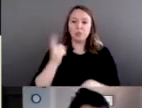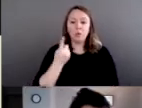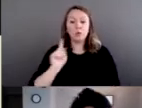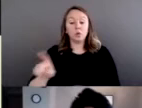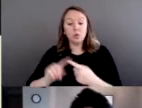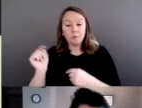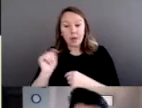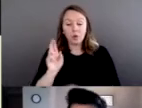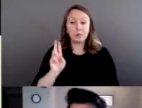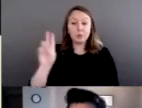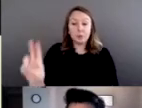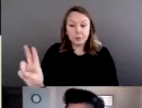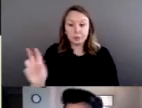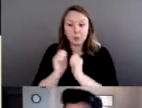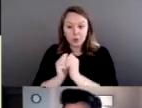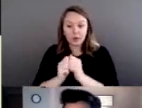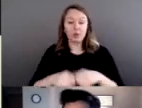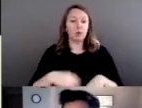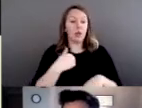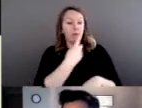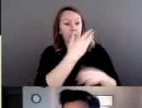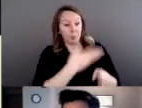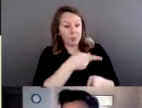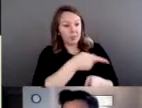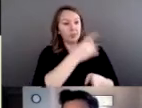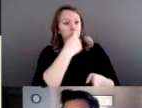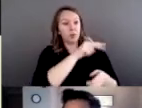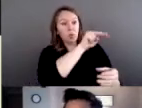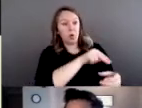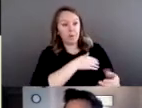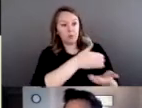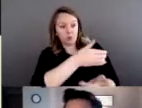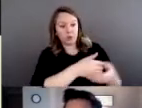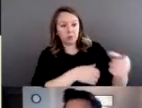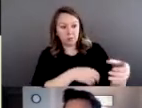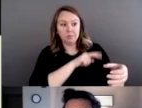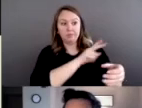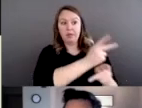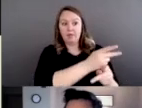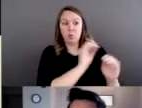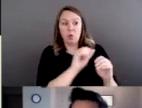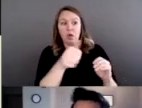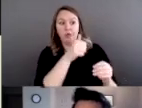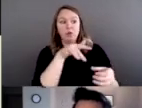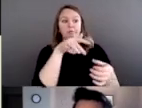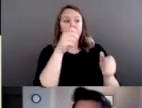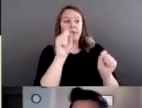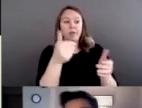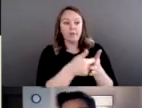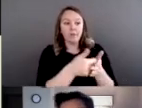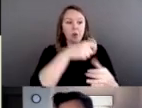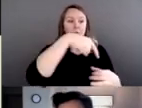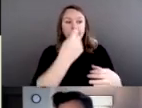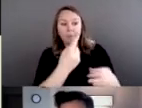It's just, you know, having, you know, it goes back to that capable guardian, having somebody with you that can watch you, but then in turn,